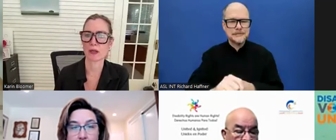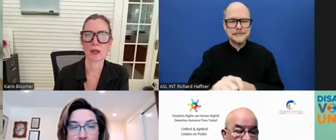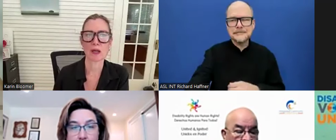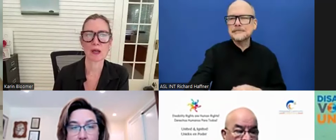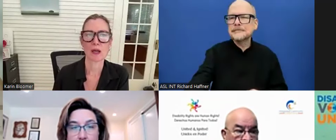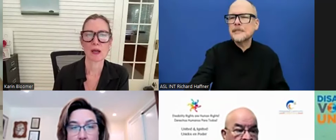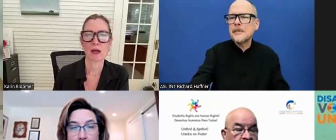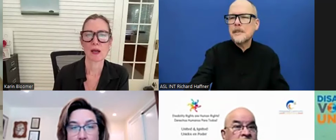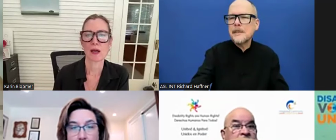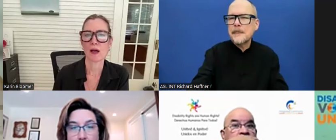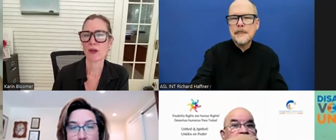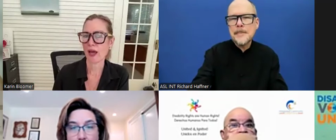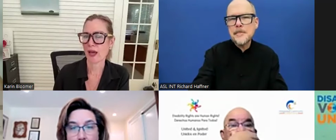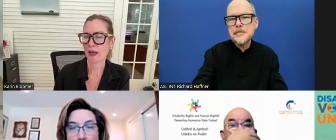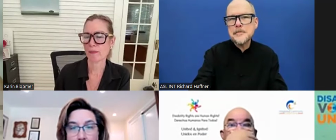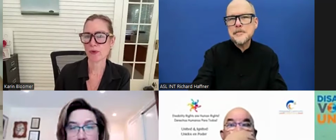sure.